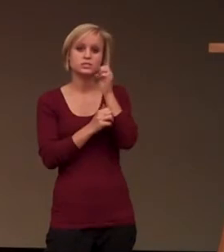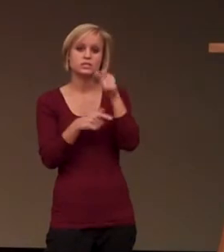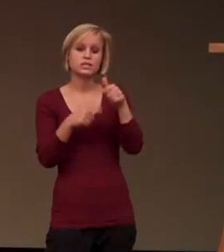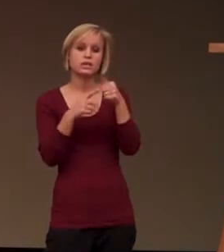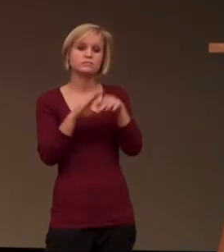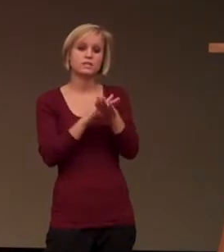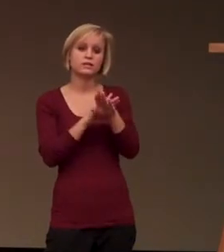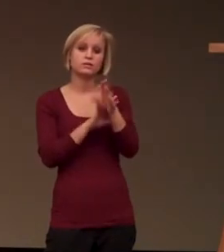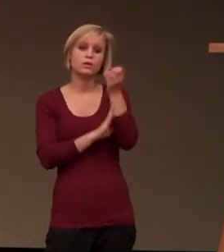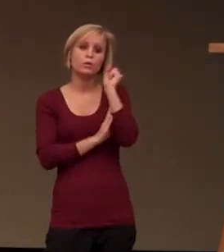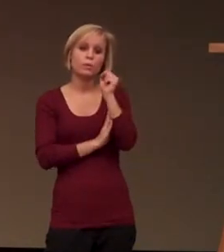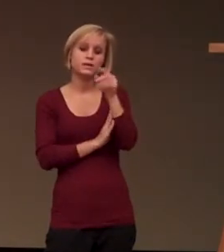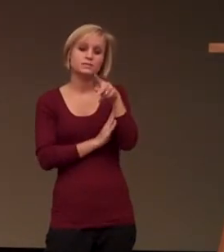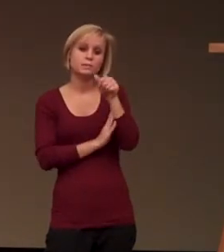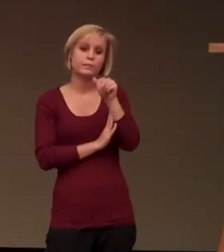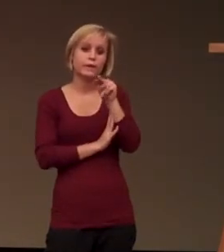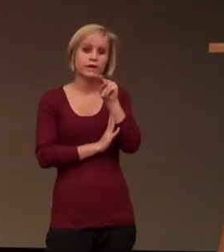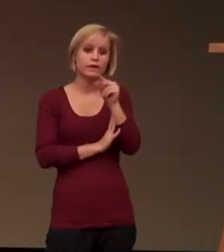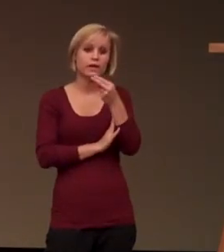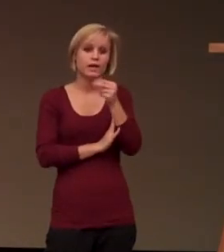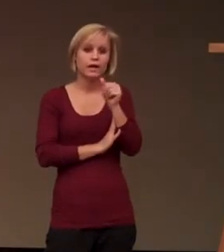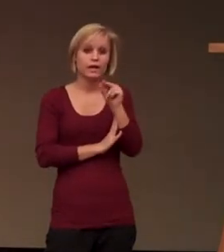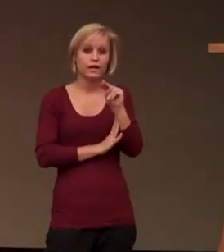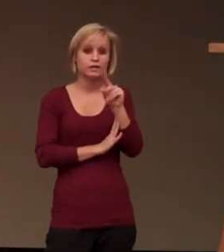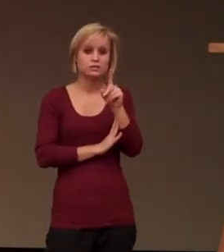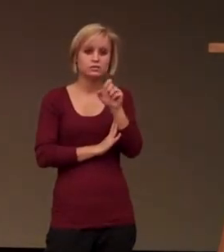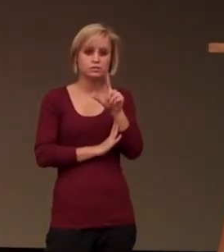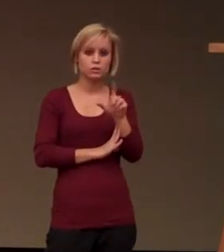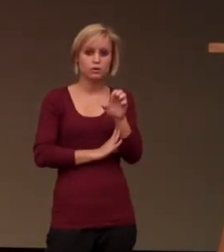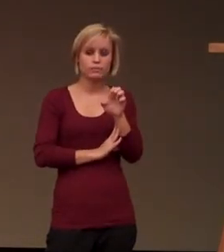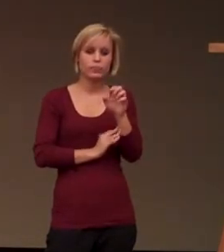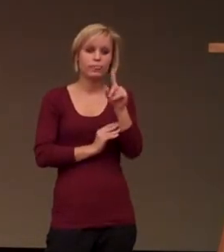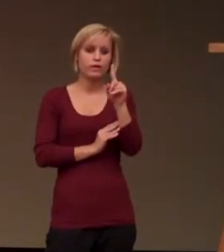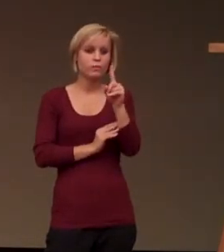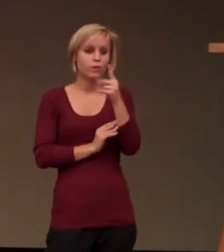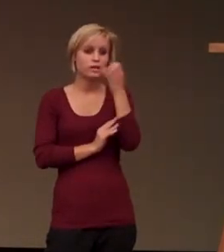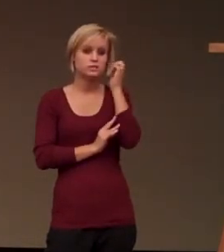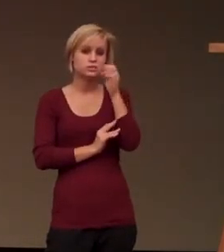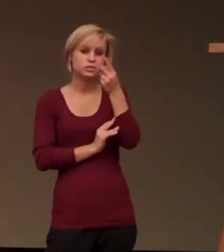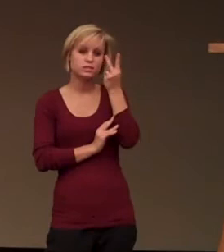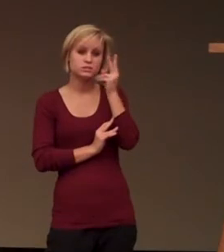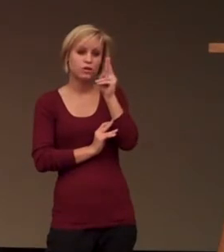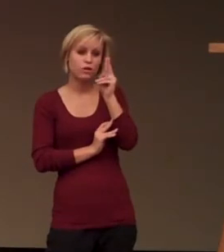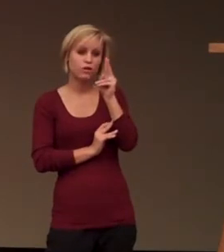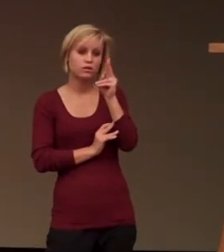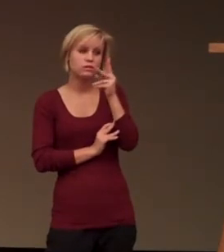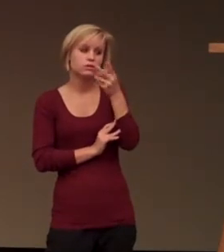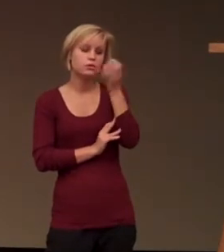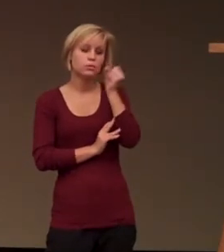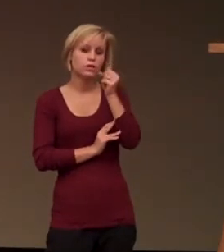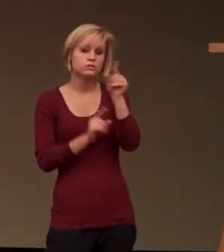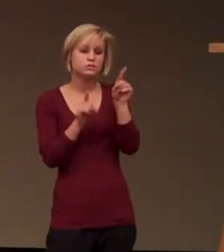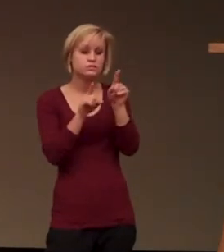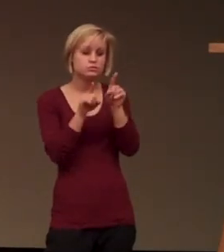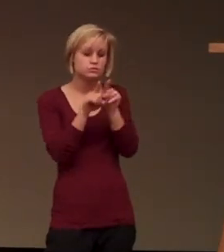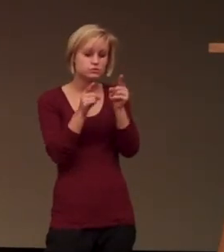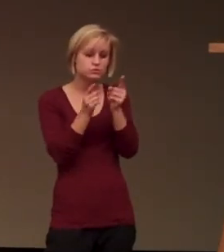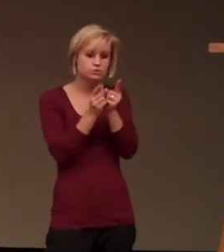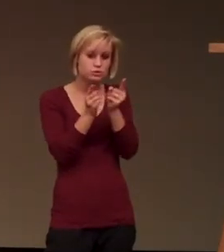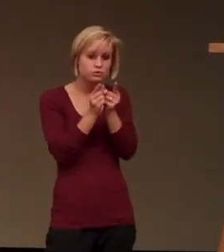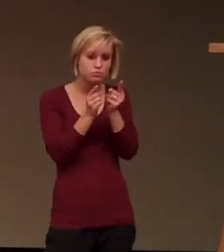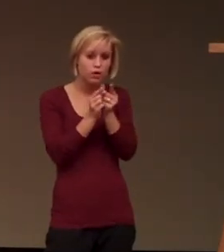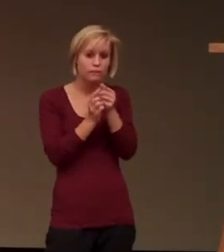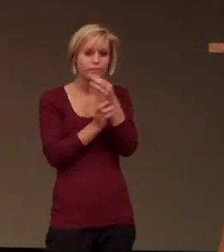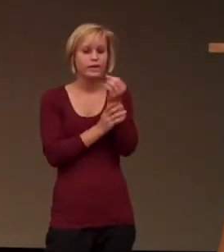And she looked, and this is a little map, and the one that she saw there was just too small. It was too small.